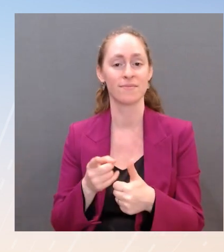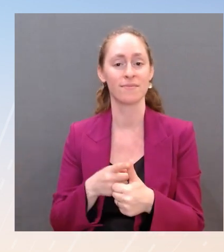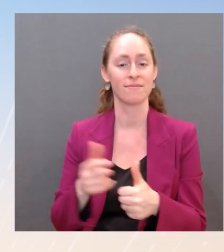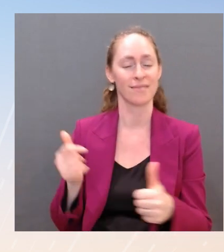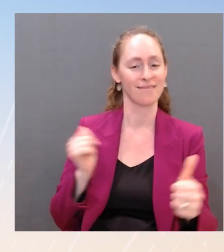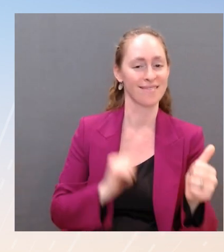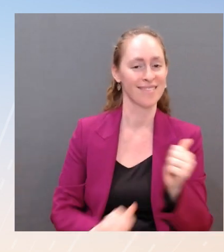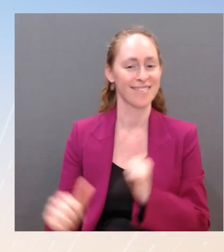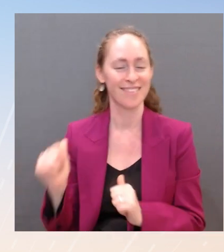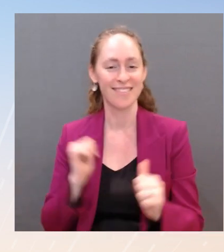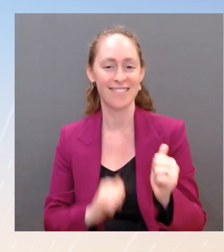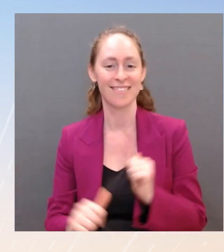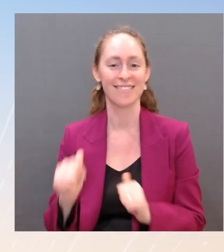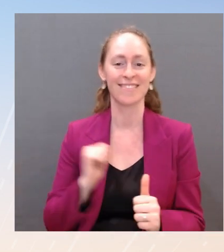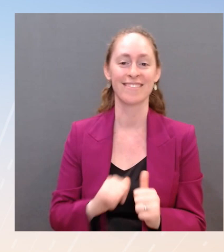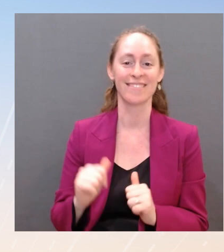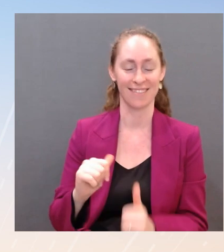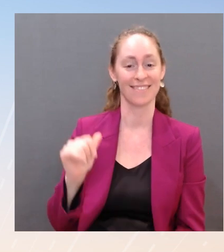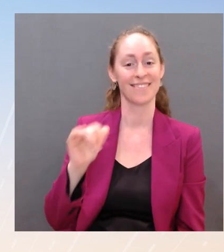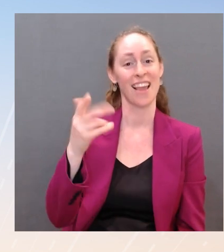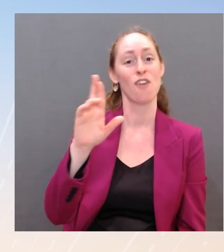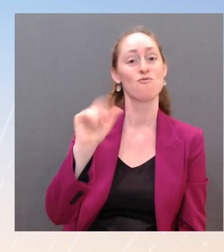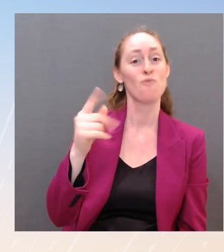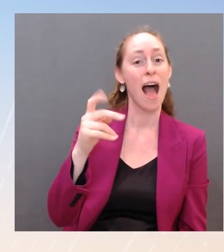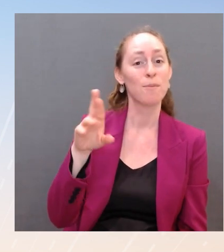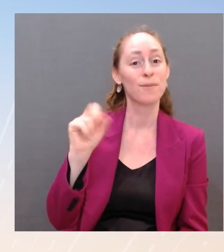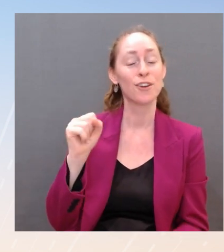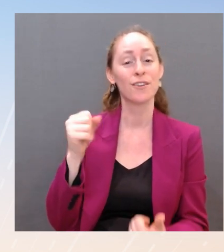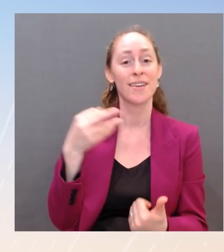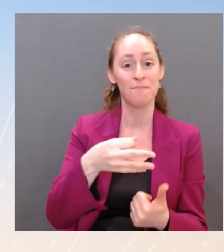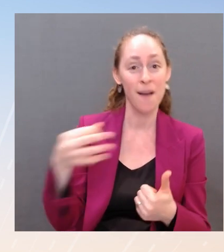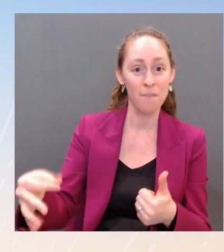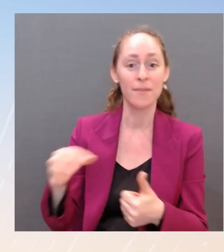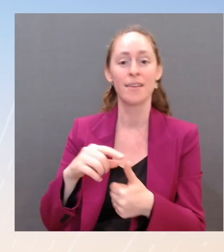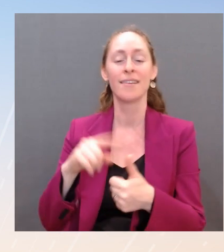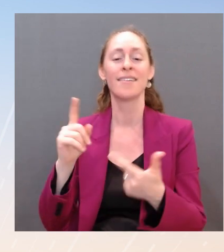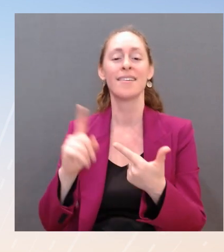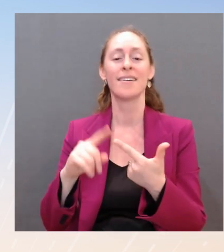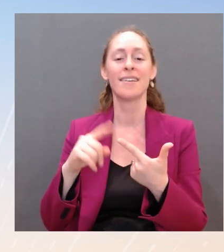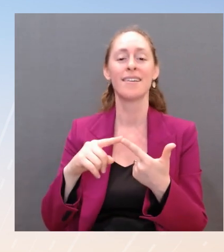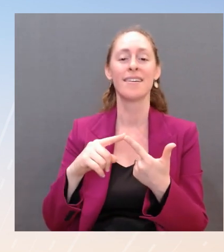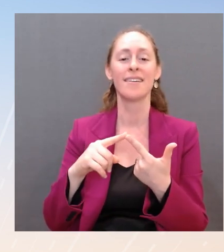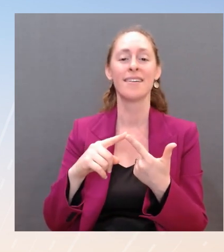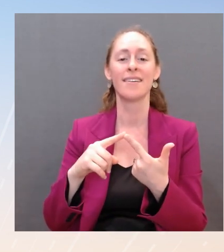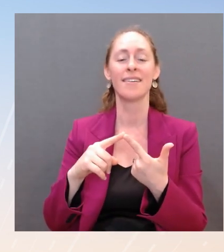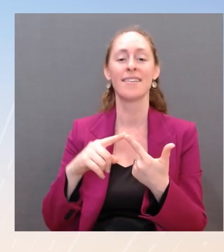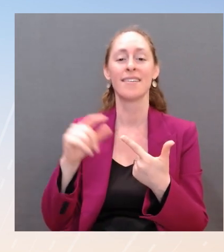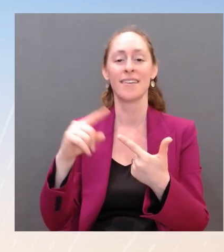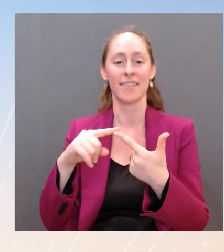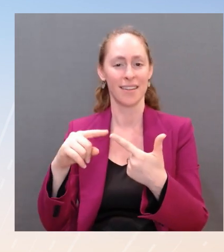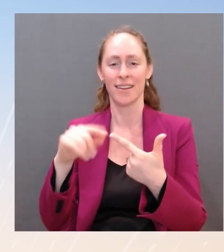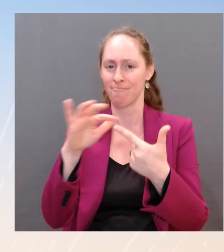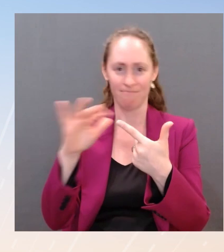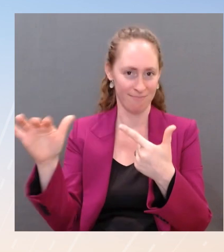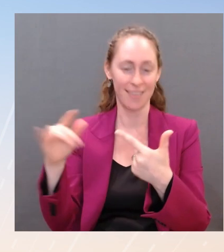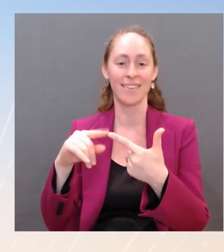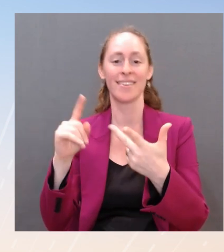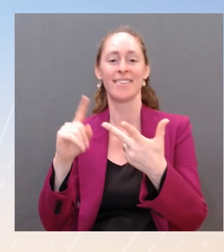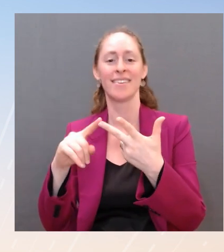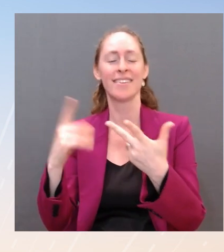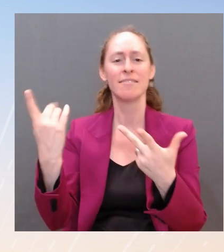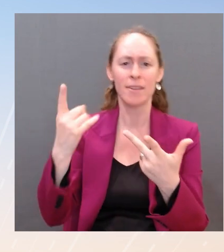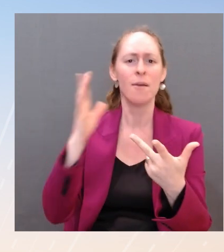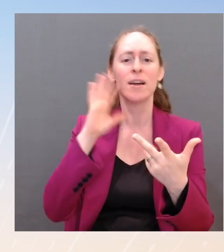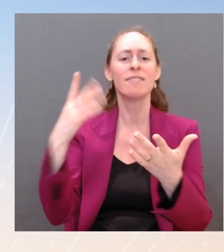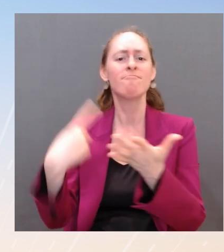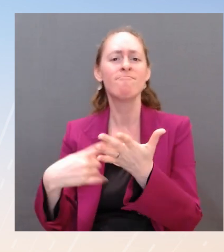and a young person in one place talking about healing. The second way we're doing it is through highlighting the